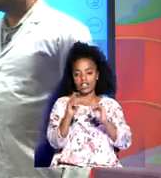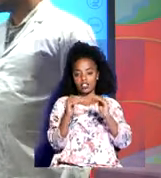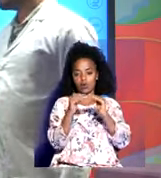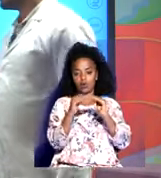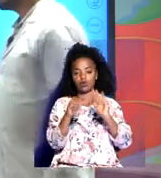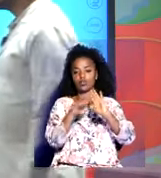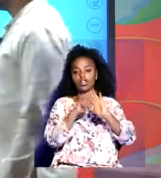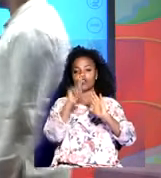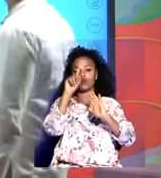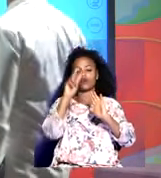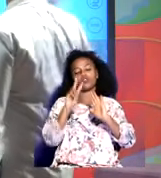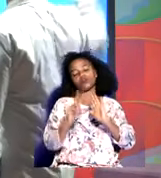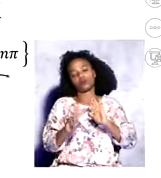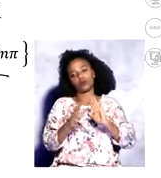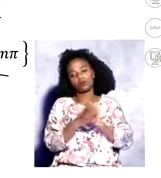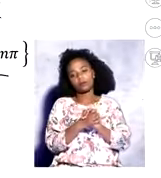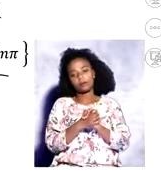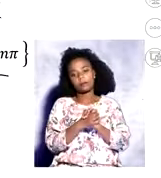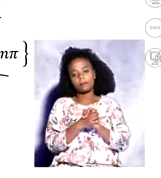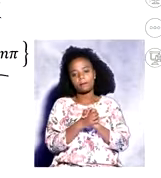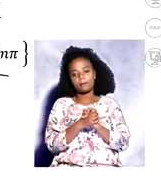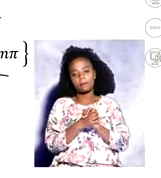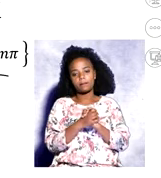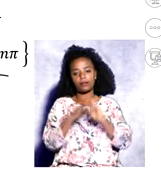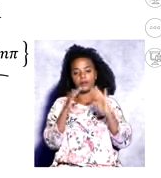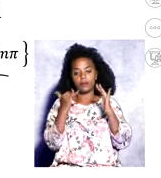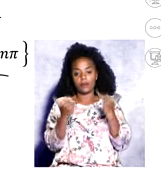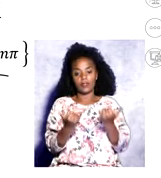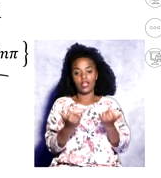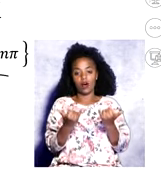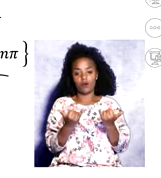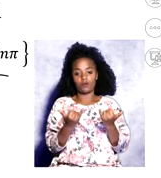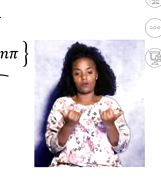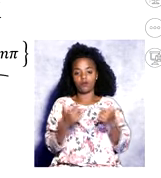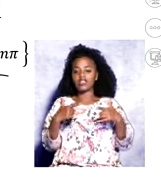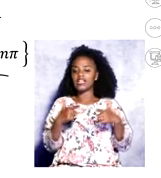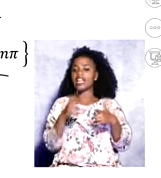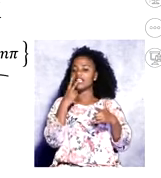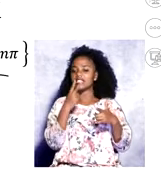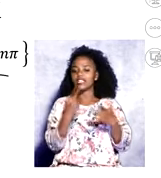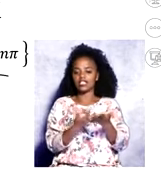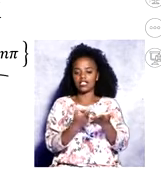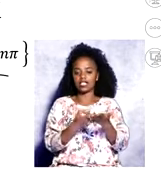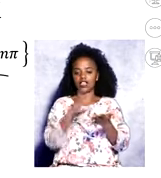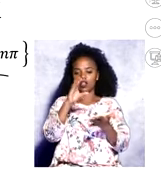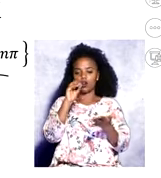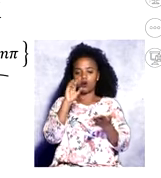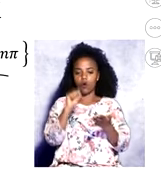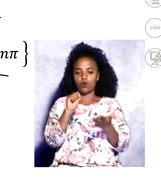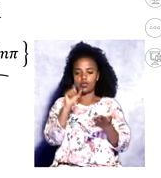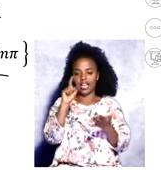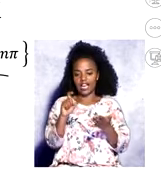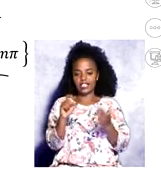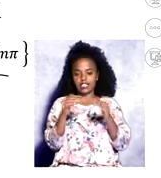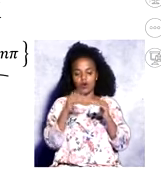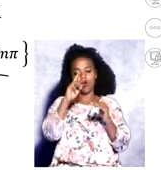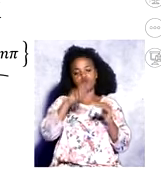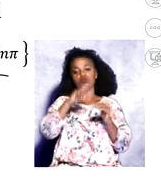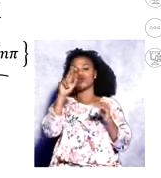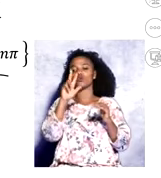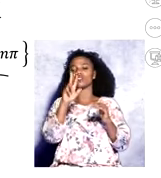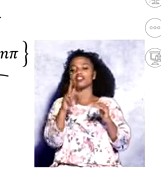negative 1 over 2. Now, let's see this one, cos x is equals to root 3